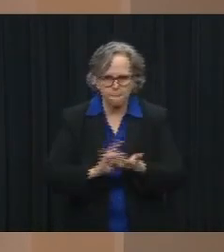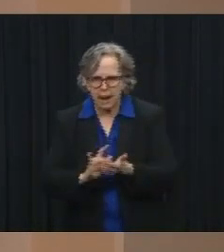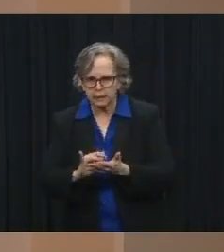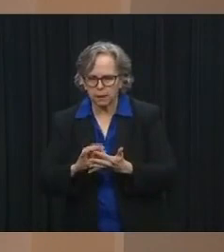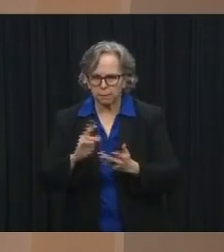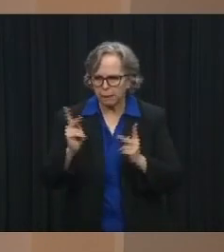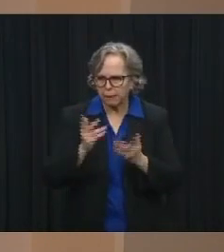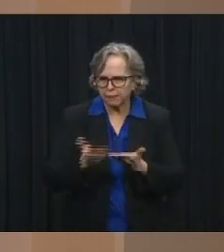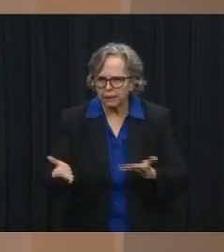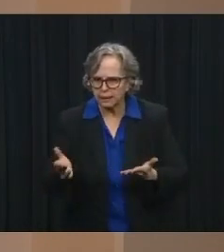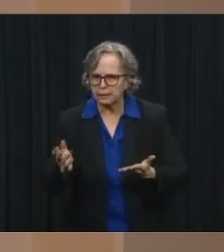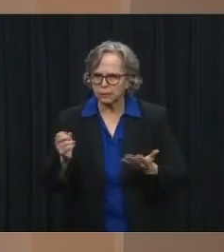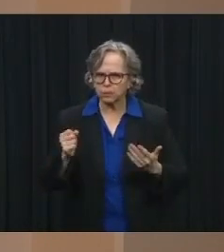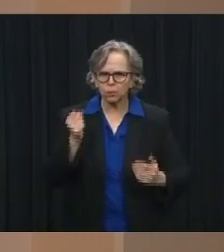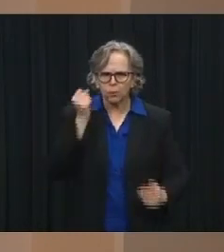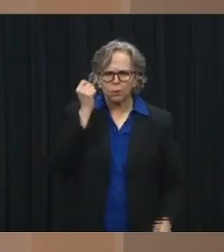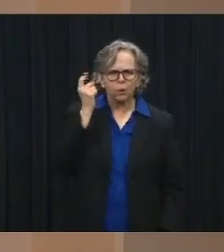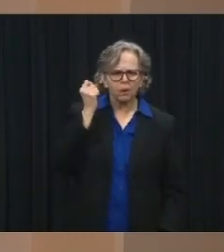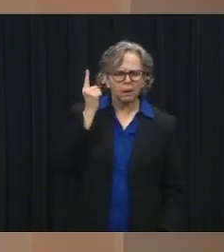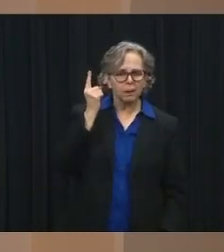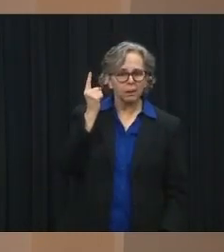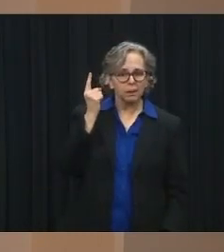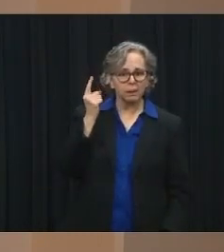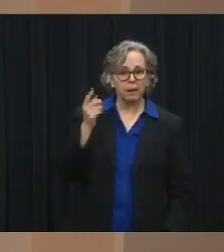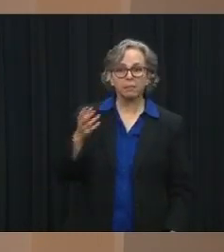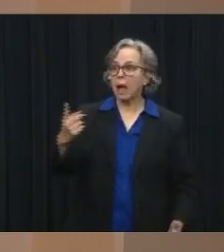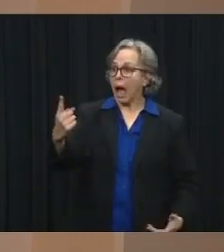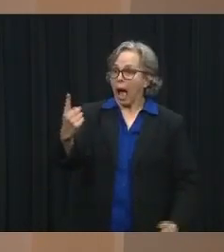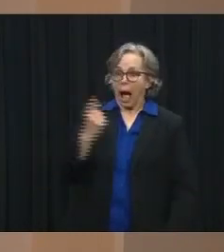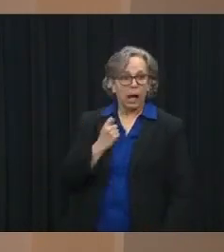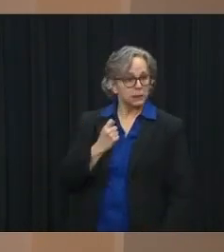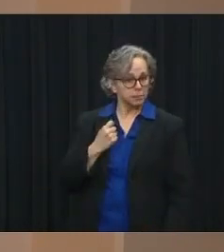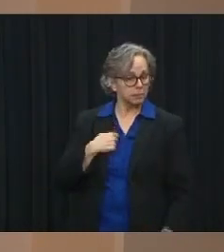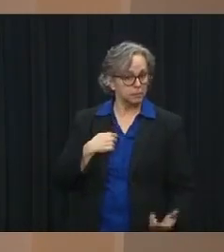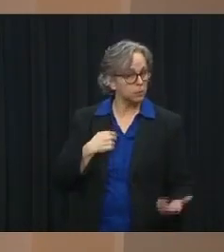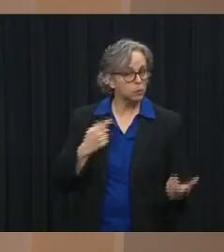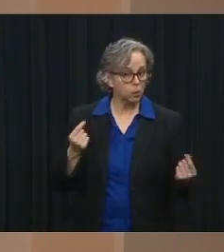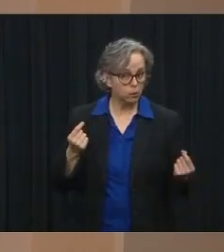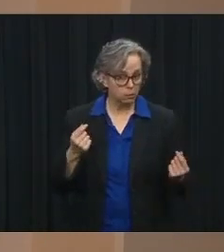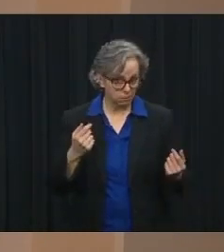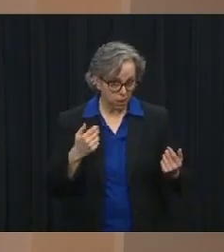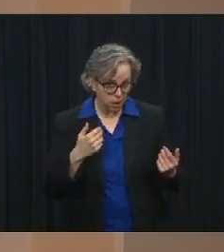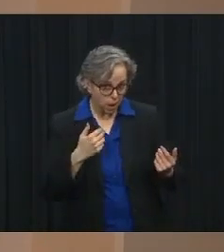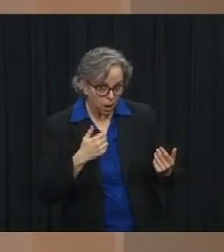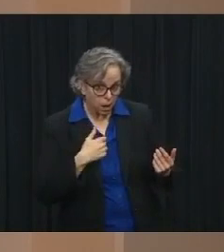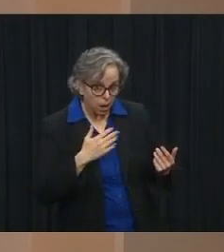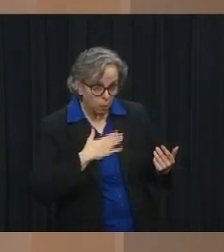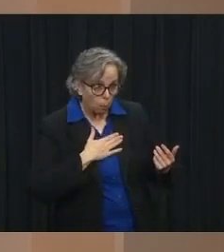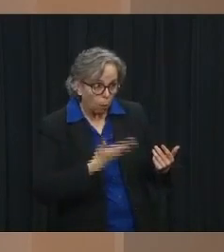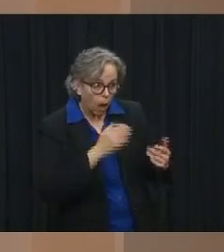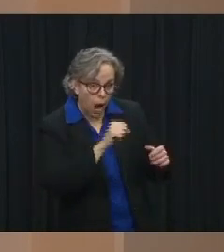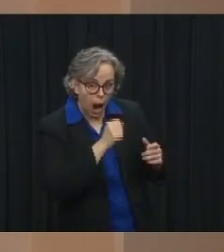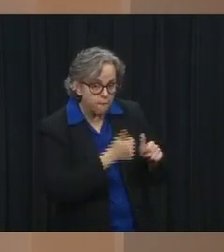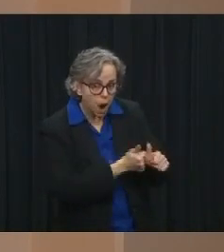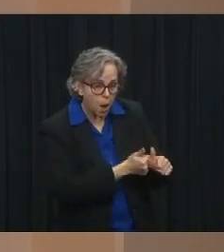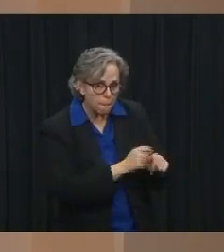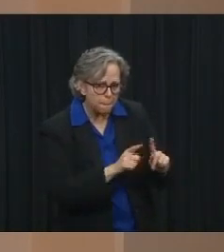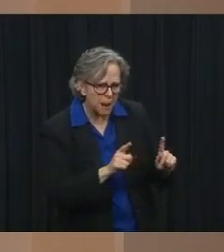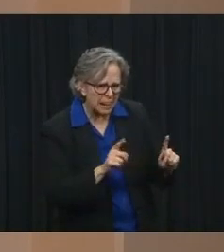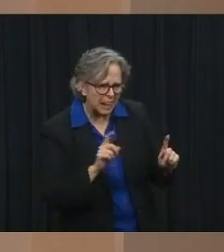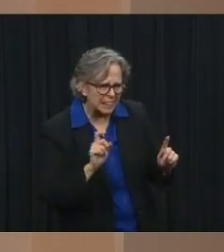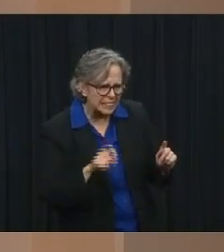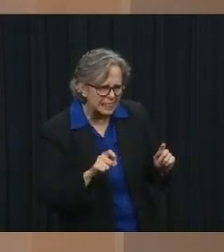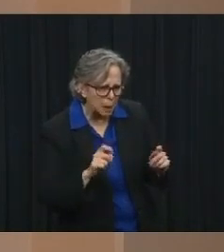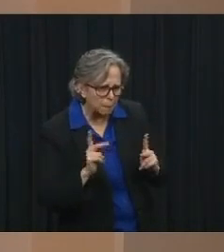we will step up to the challenge of creating a healthy work environment, but they need people who are part of that